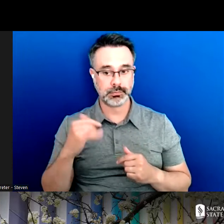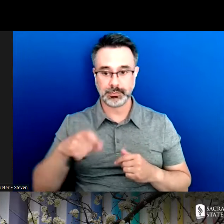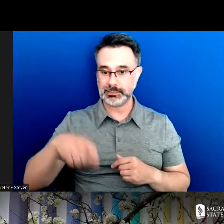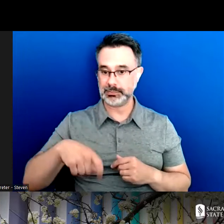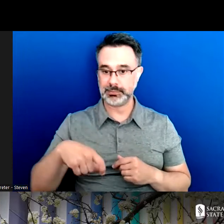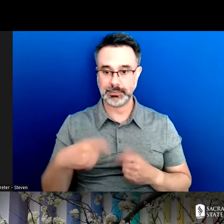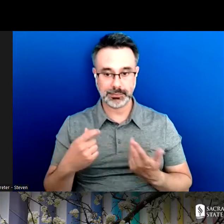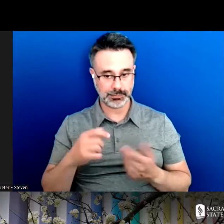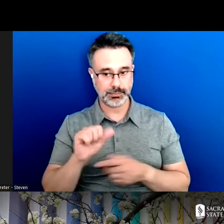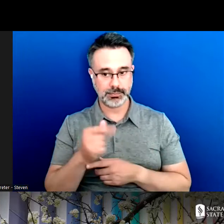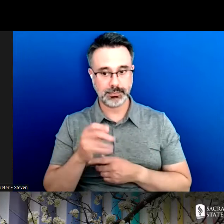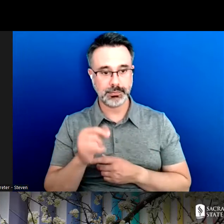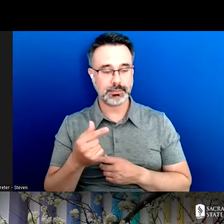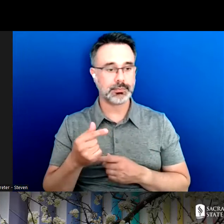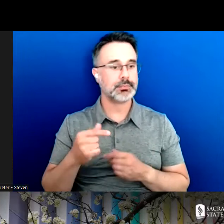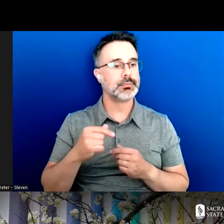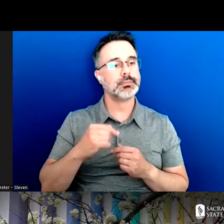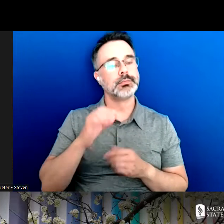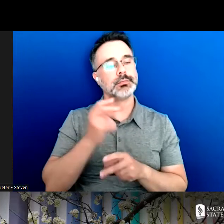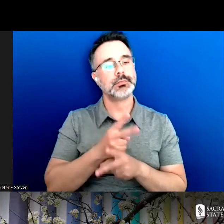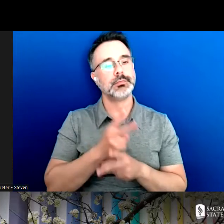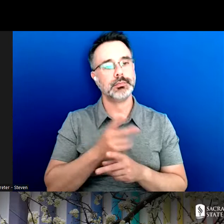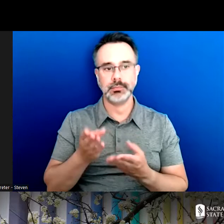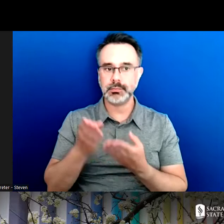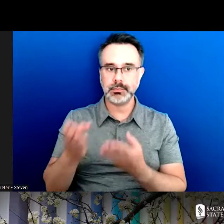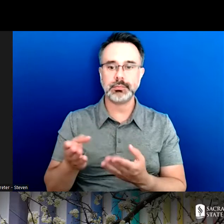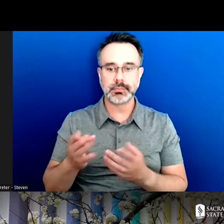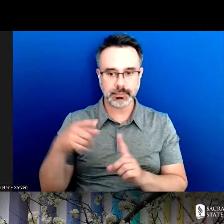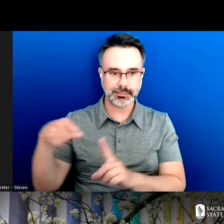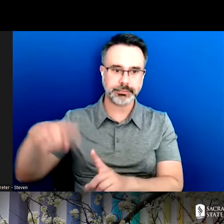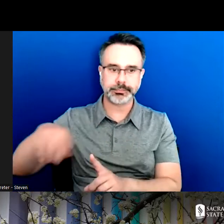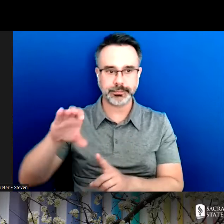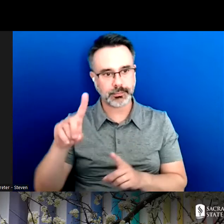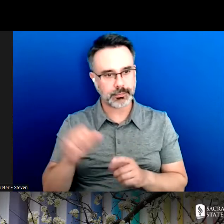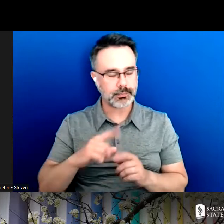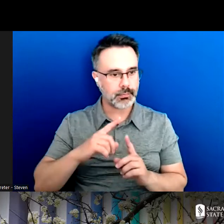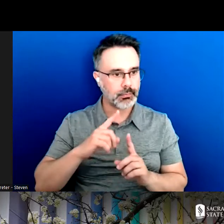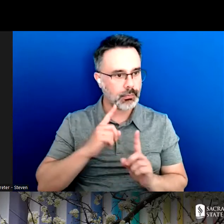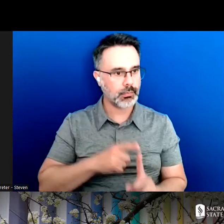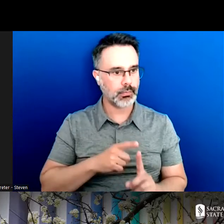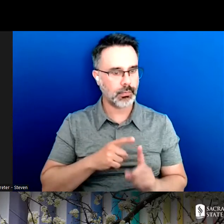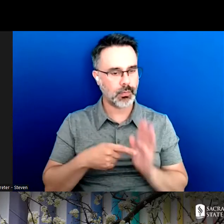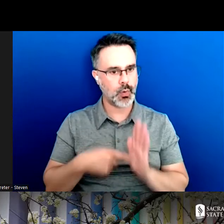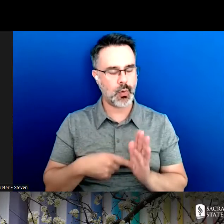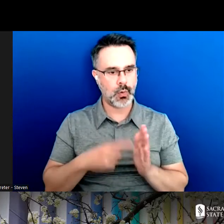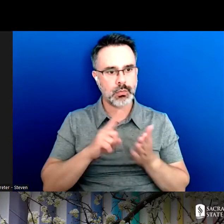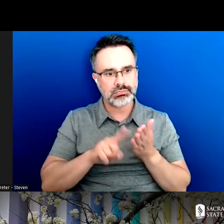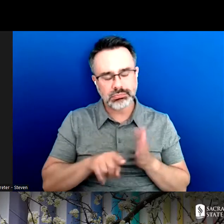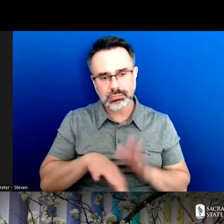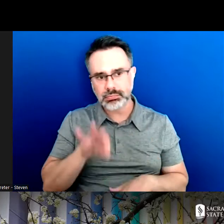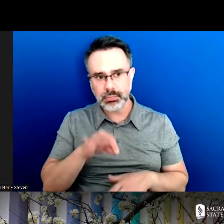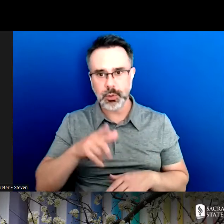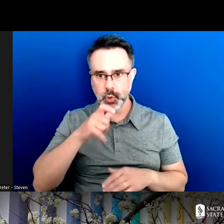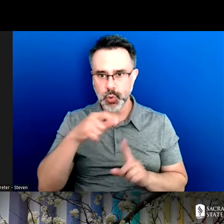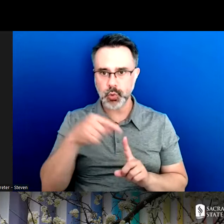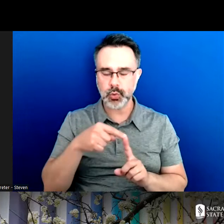We suggest CDA invest in determining specifically which populations are being missed. The need for two groups to